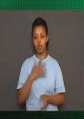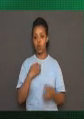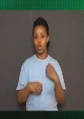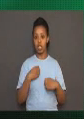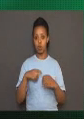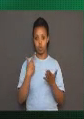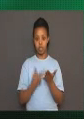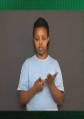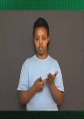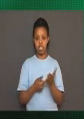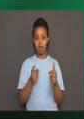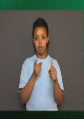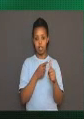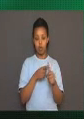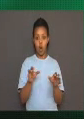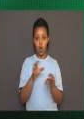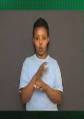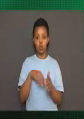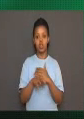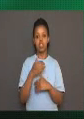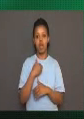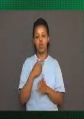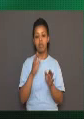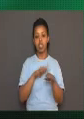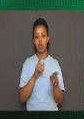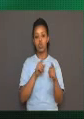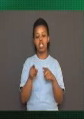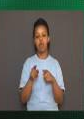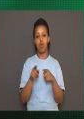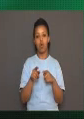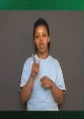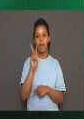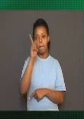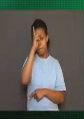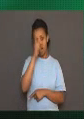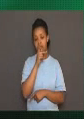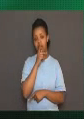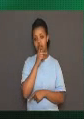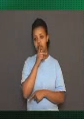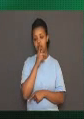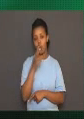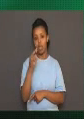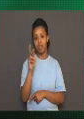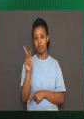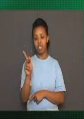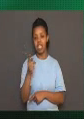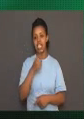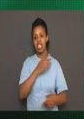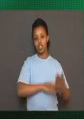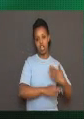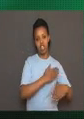Organisms in the initial cross are called the parental or P